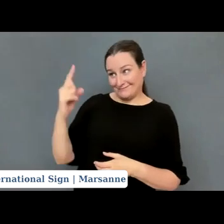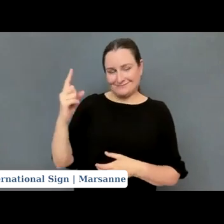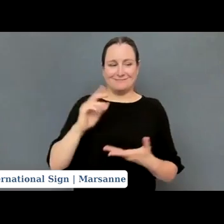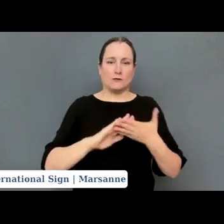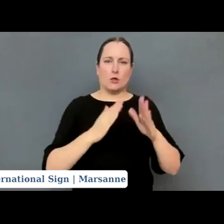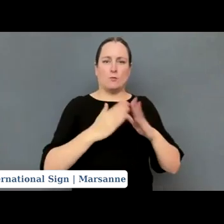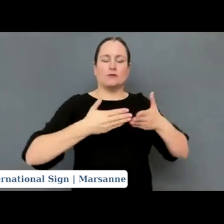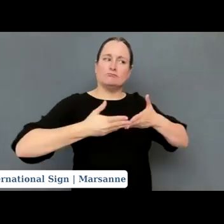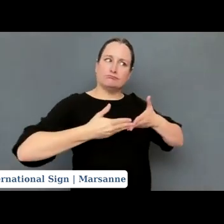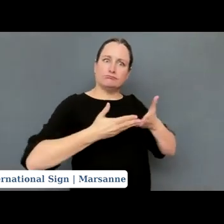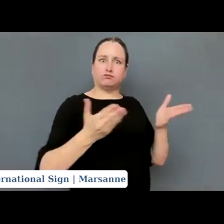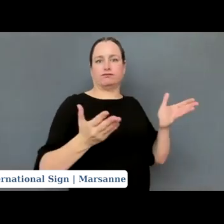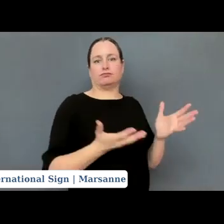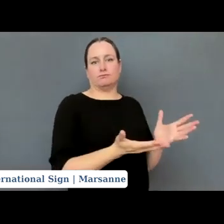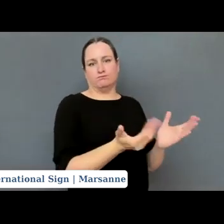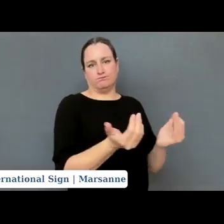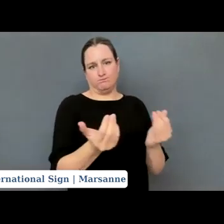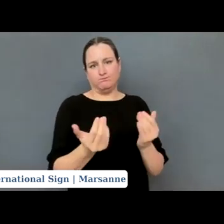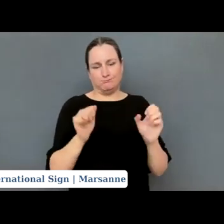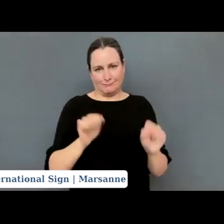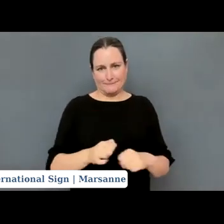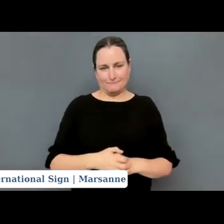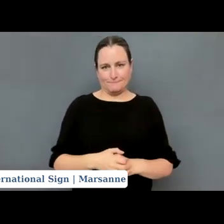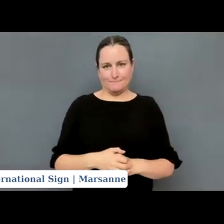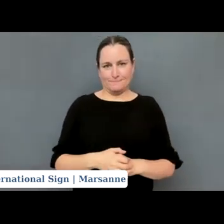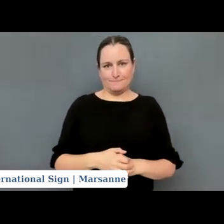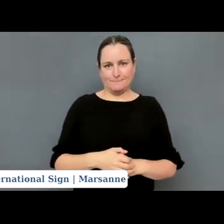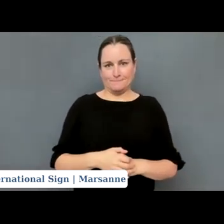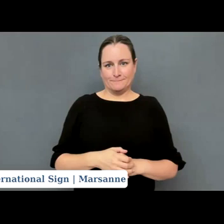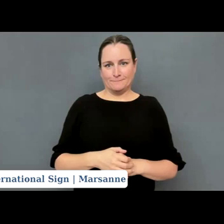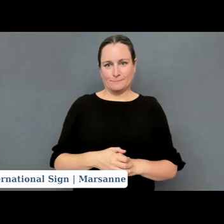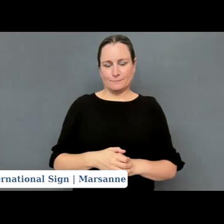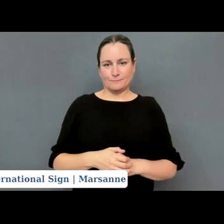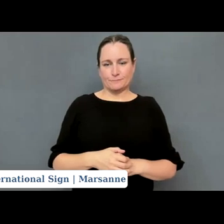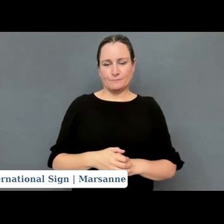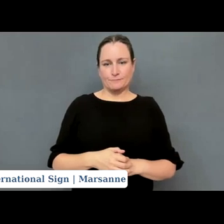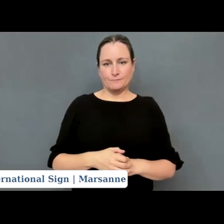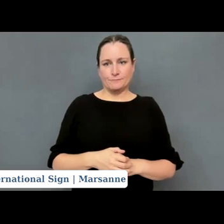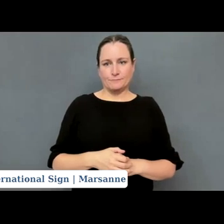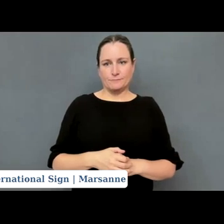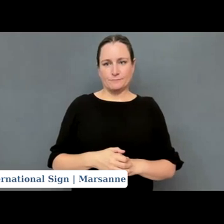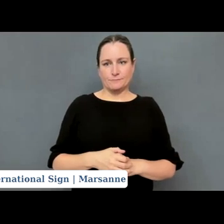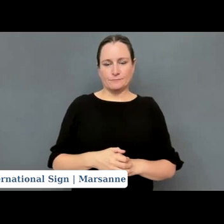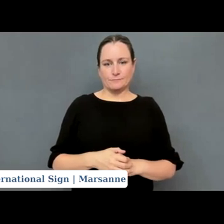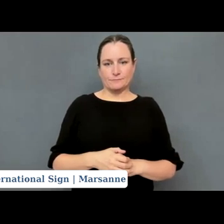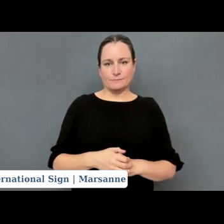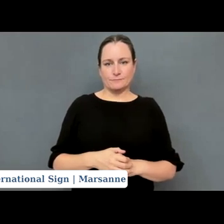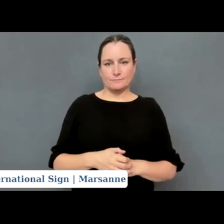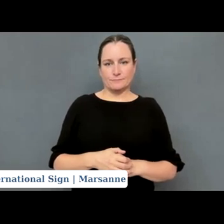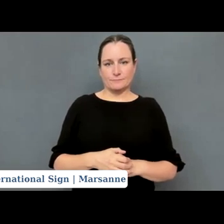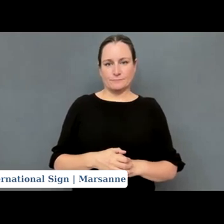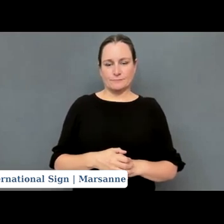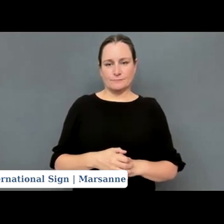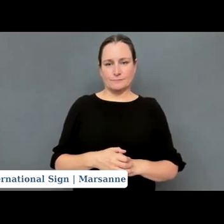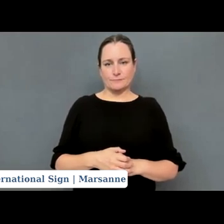There are also matters that cannot be solved with the delegations of these institutes in